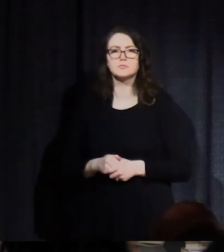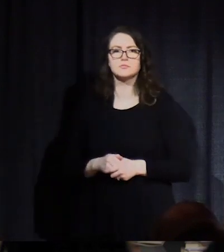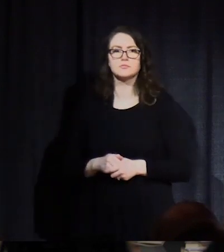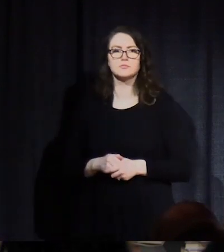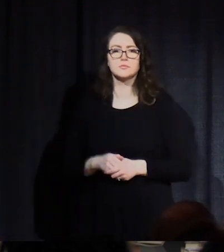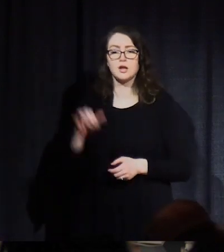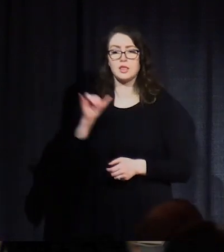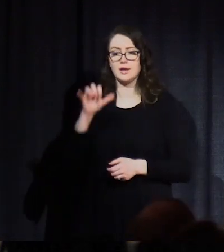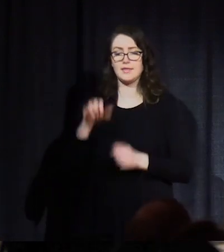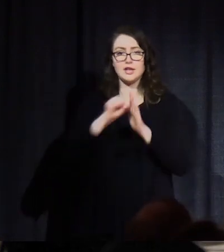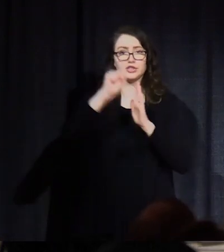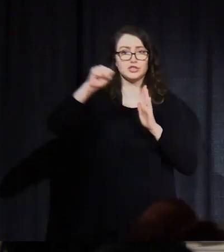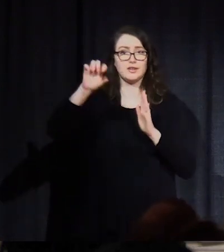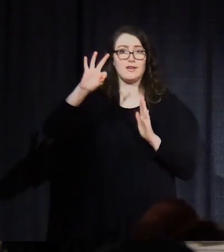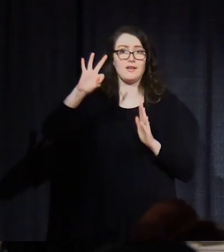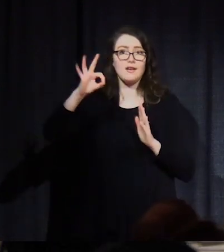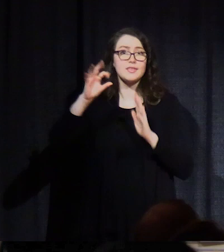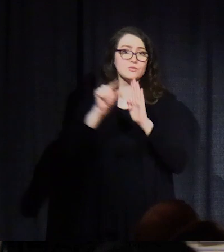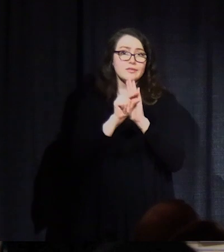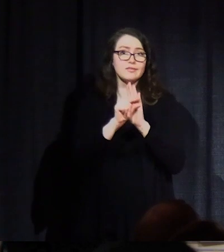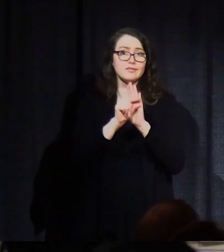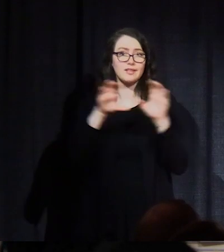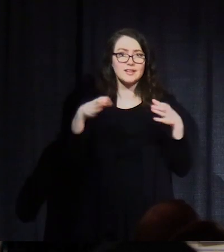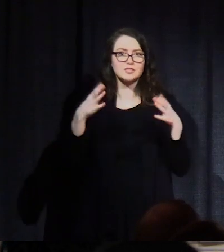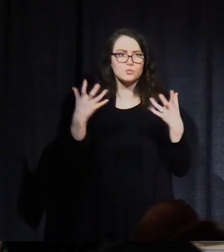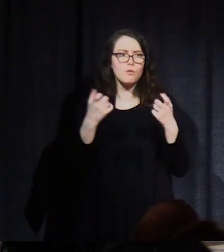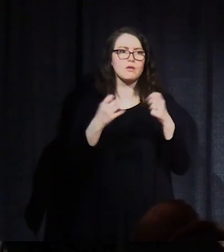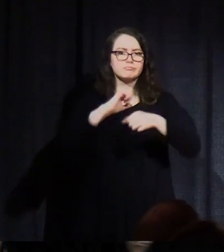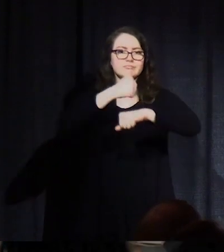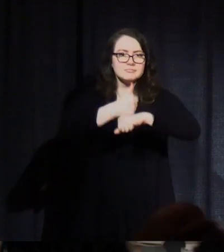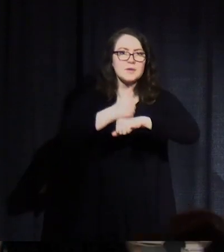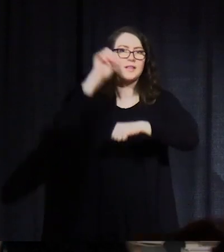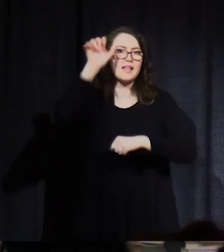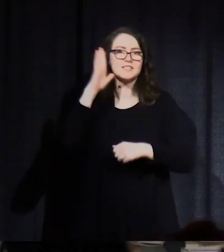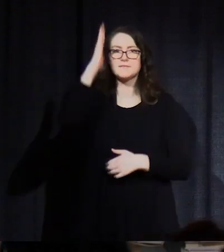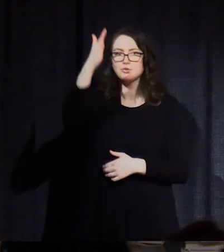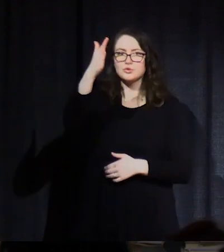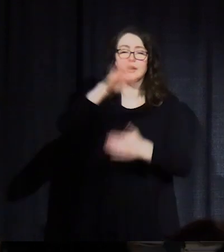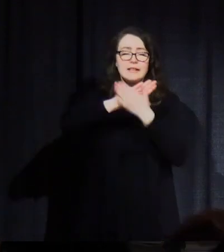Like the ninth grade class in Chugnak, let's build Alaska's future on clean energy.